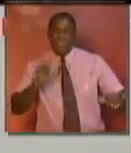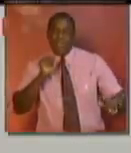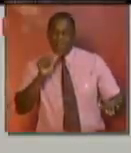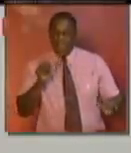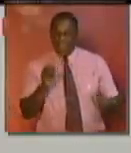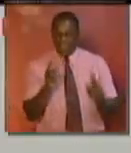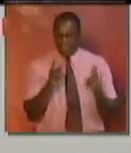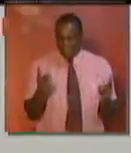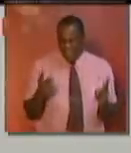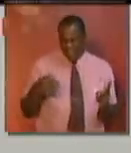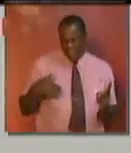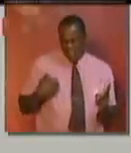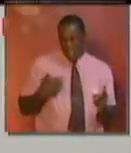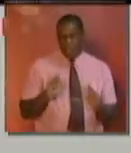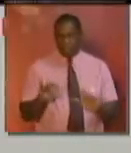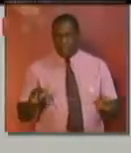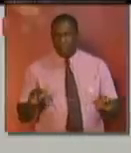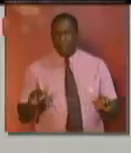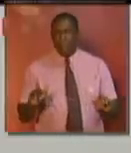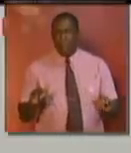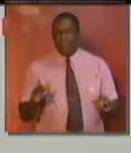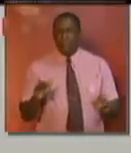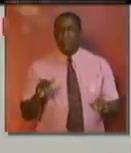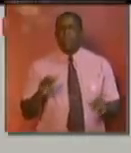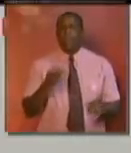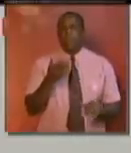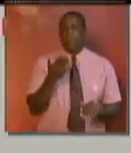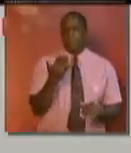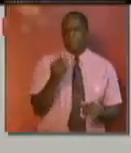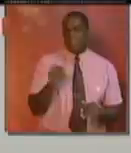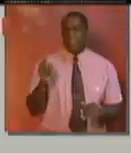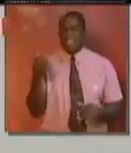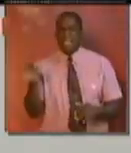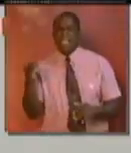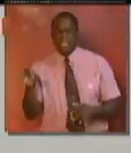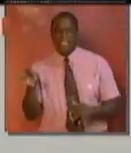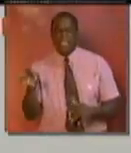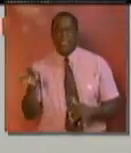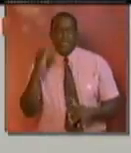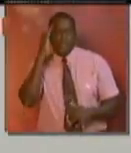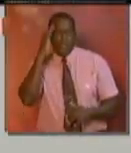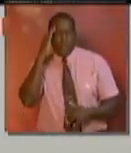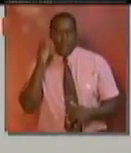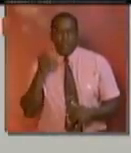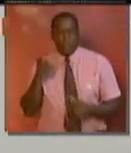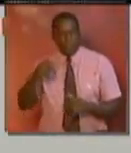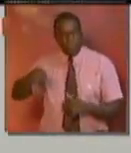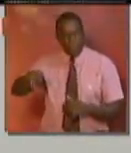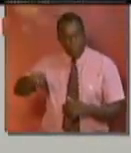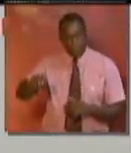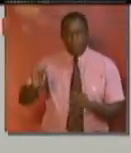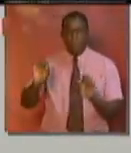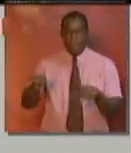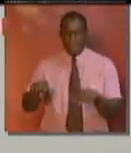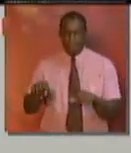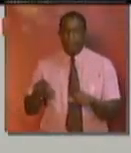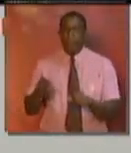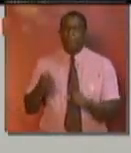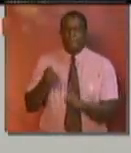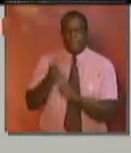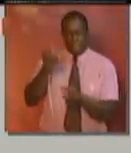age group, whom we believe can, to some extent, participate actively in reducing their own risk, even